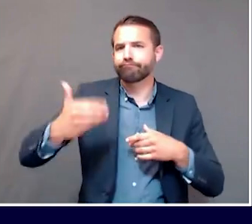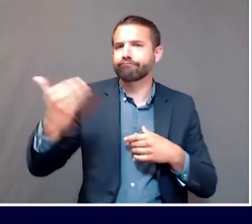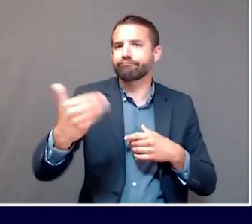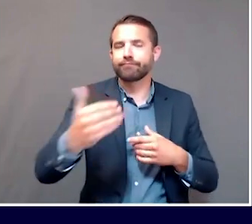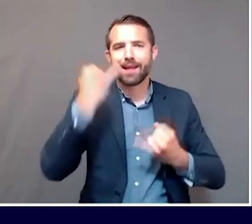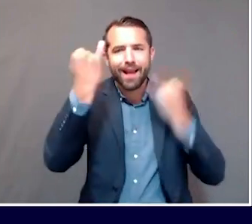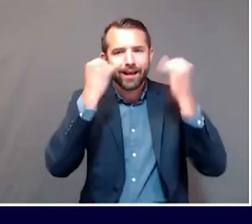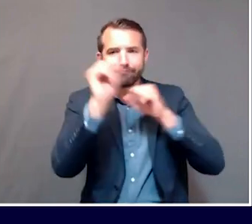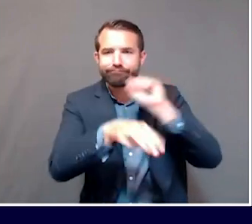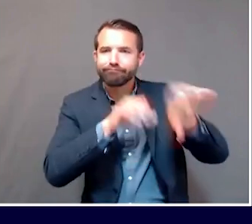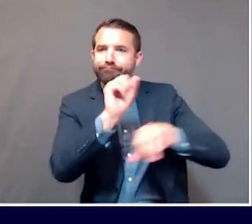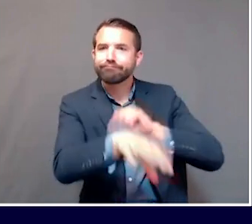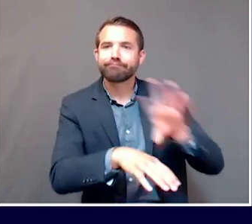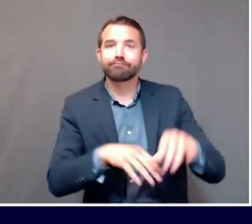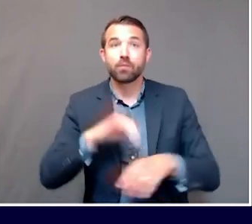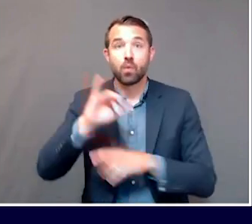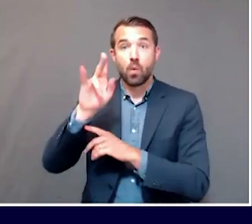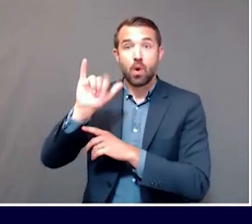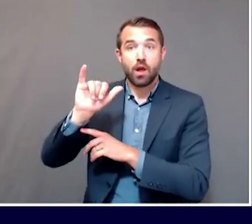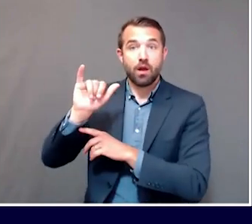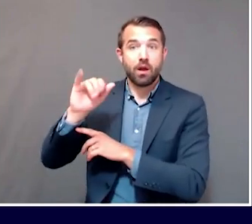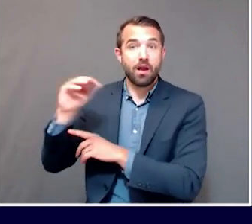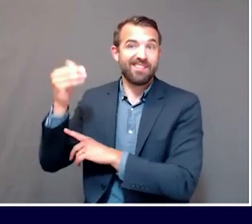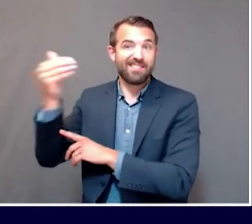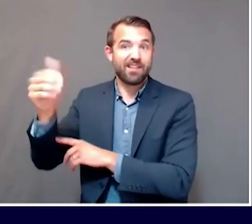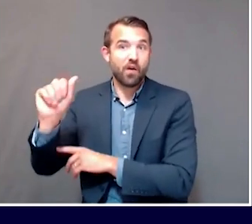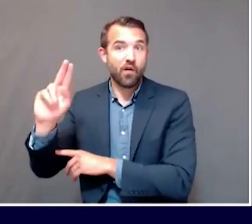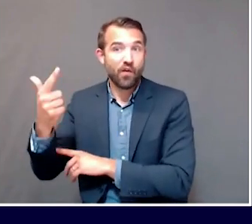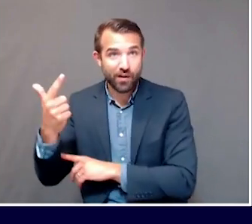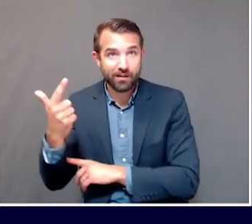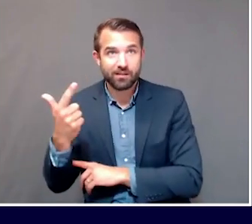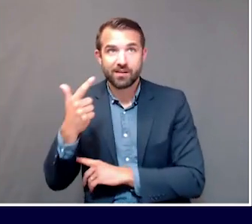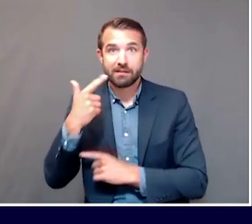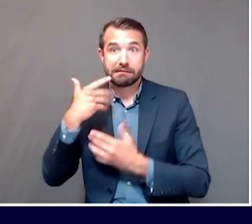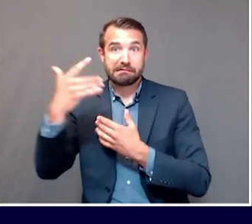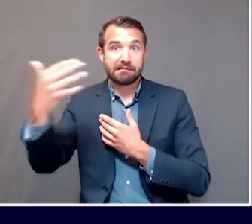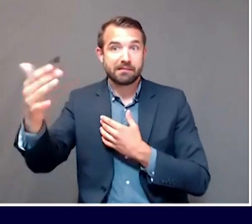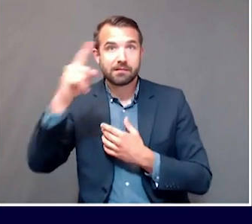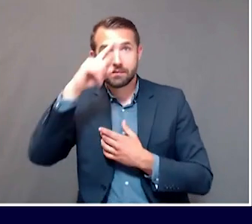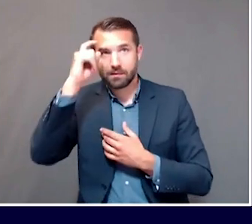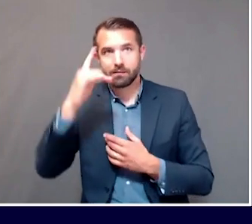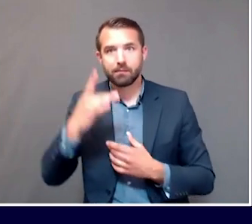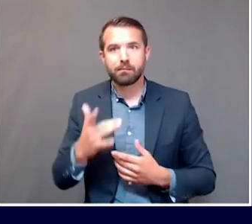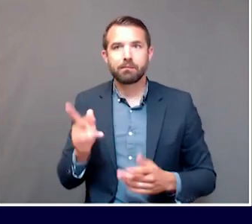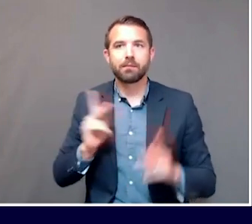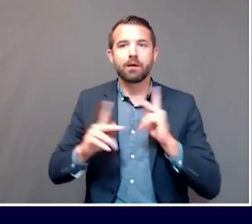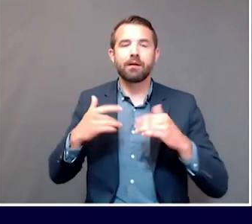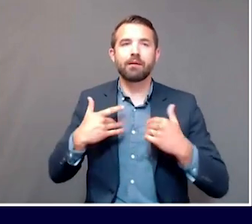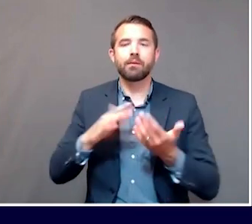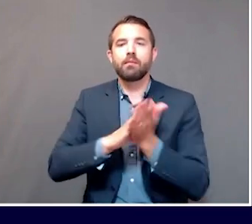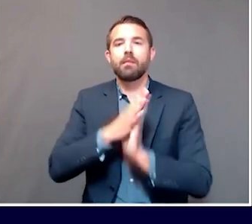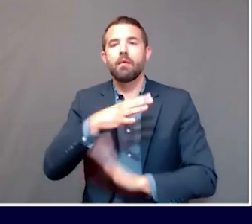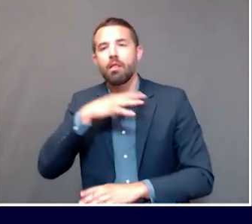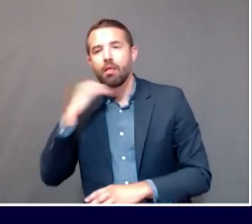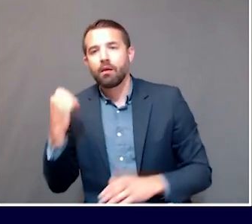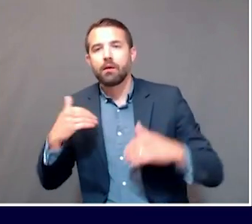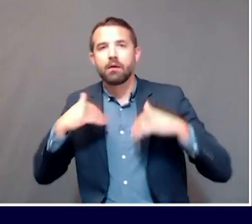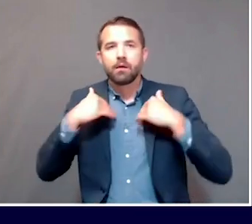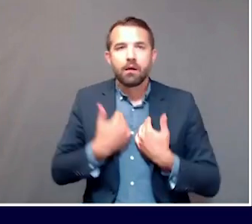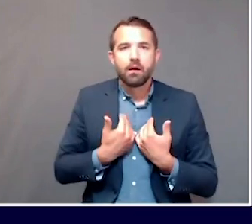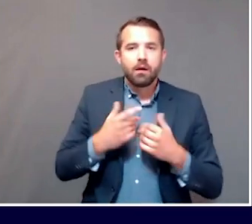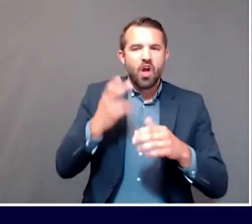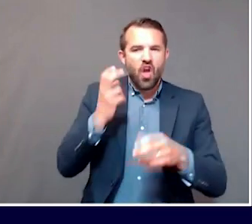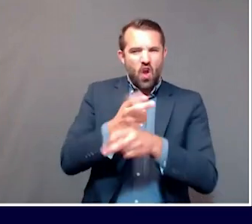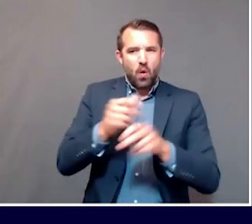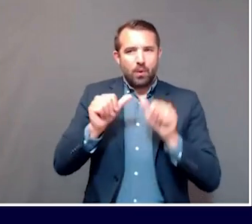and again, people begin to get fatigued from some of the practices that it takes, because it does take work to keep COVID-19 out of sites, that